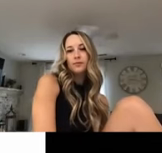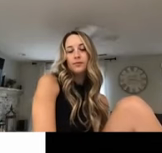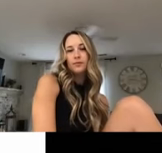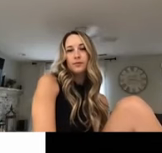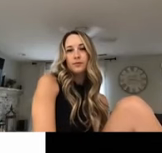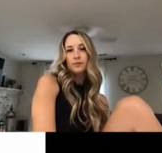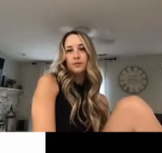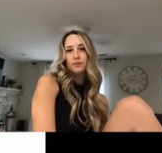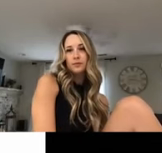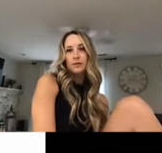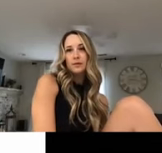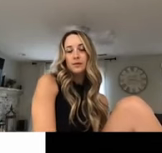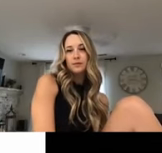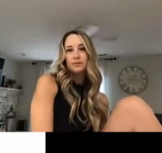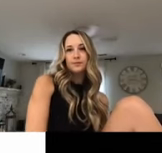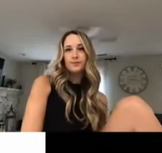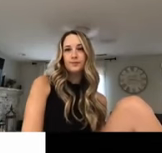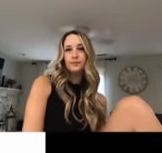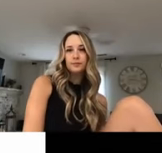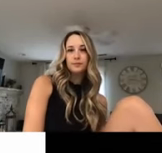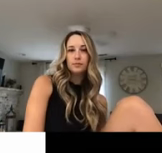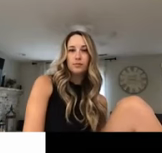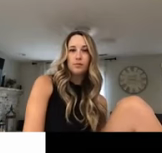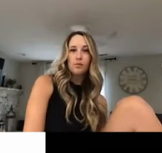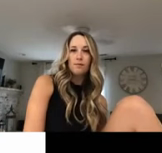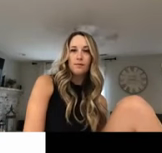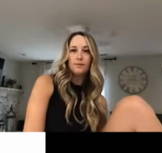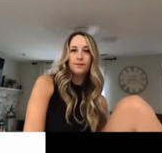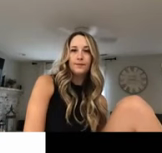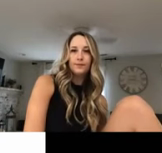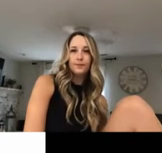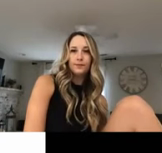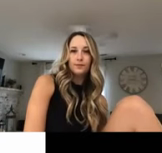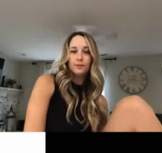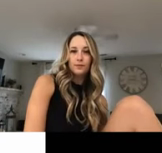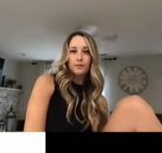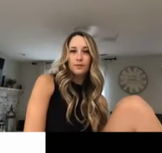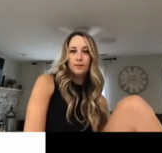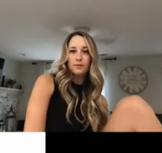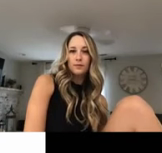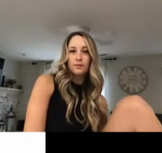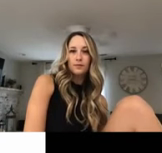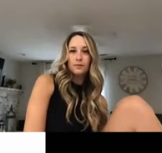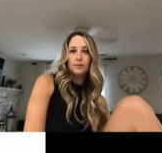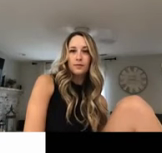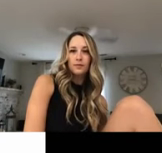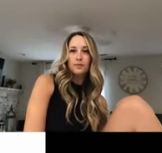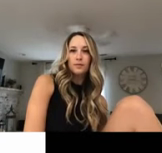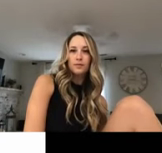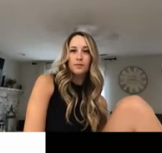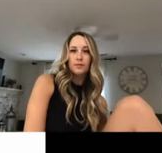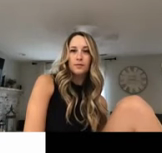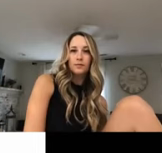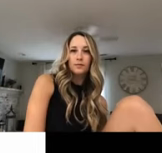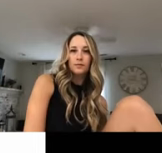They would take a copy of that piece of information, they would make a copy of it, and that is what you would leave the castle with. And